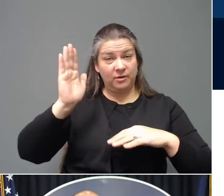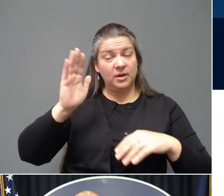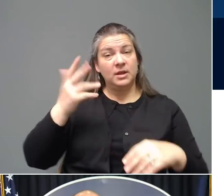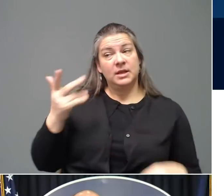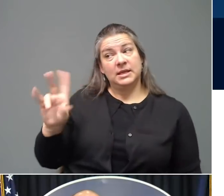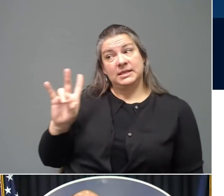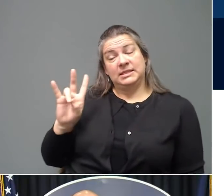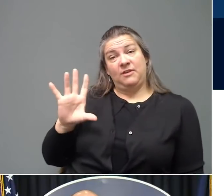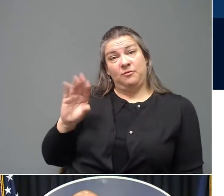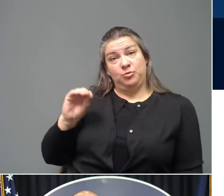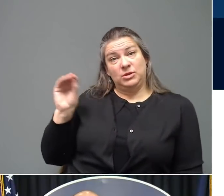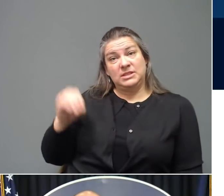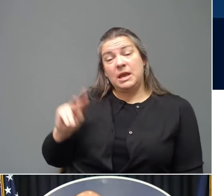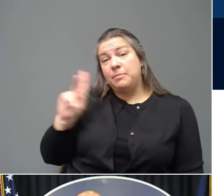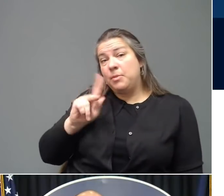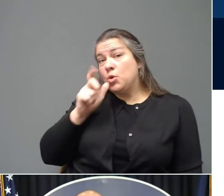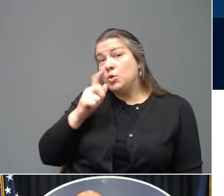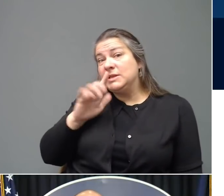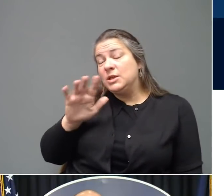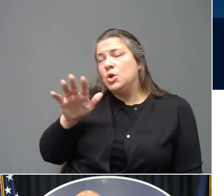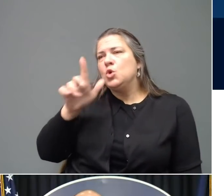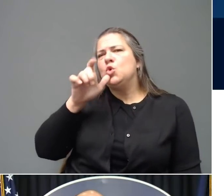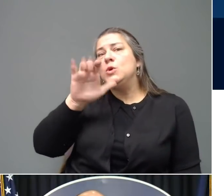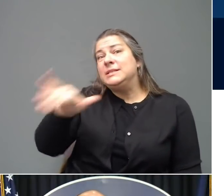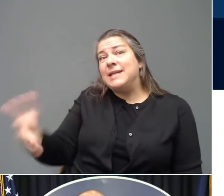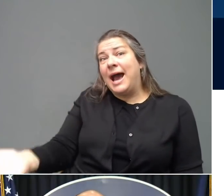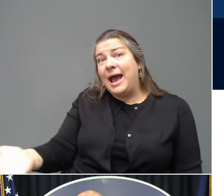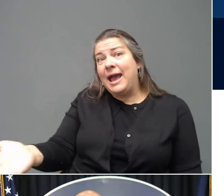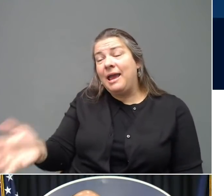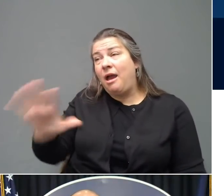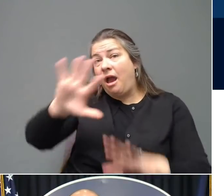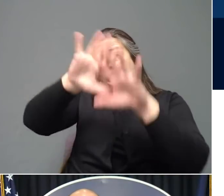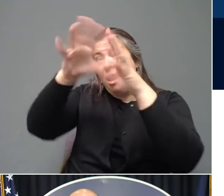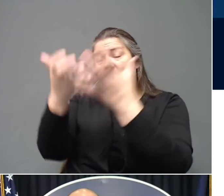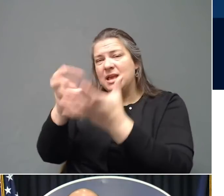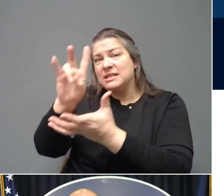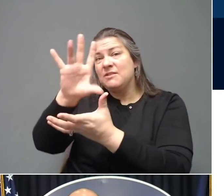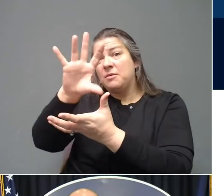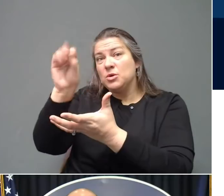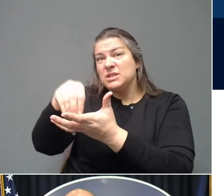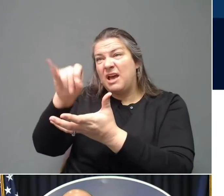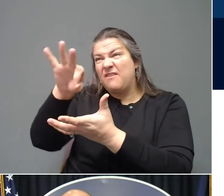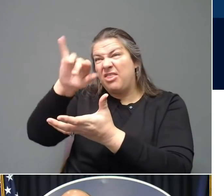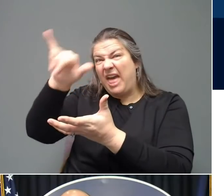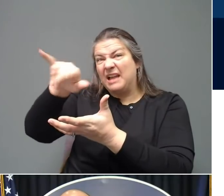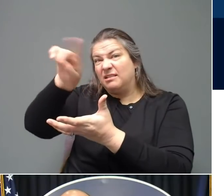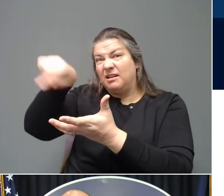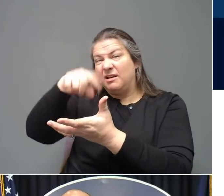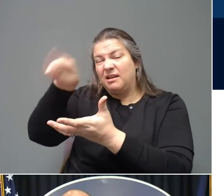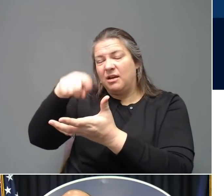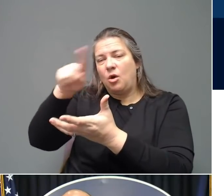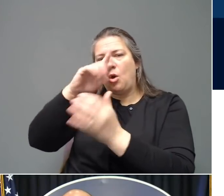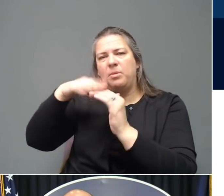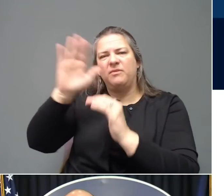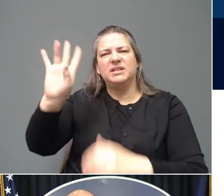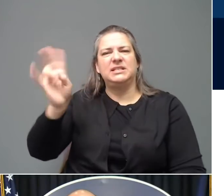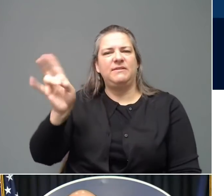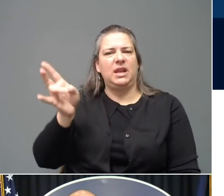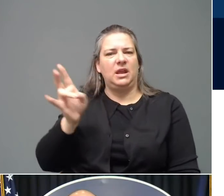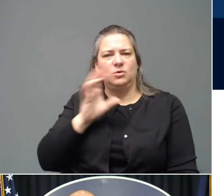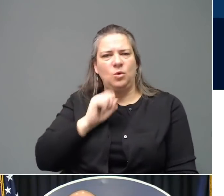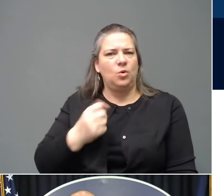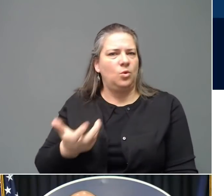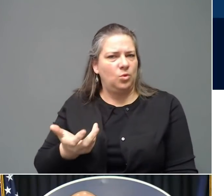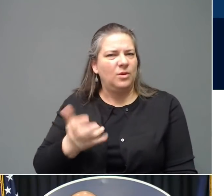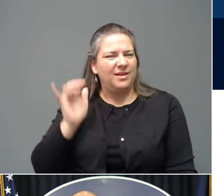from COVID-19 in Kentucky are 70 and older. That's another reason why we work so hard to get the long-term care facilities.